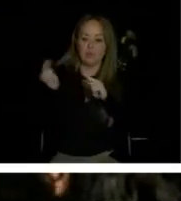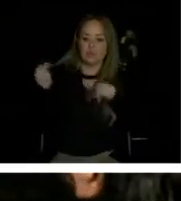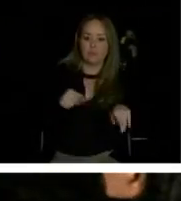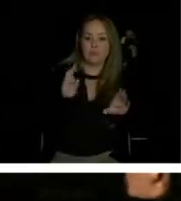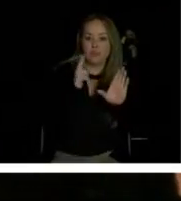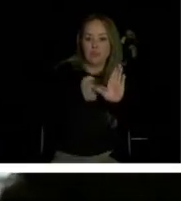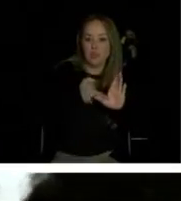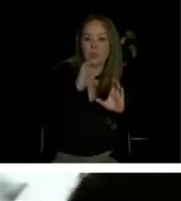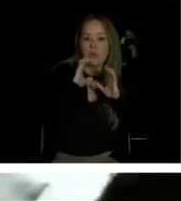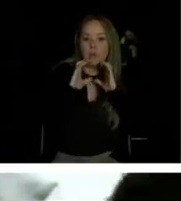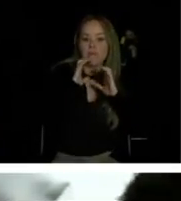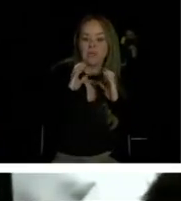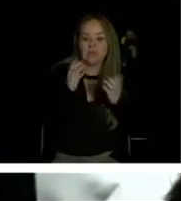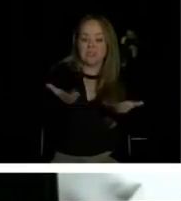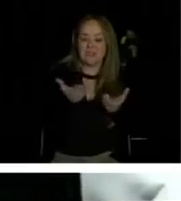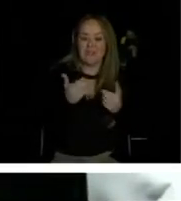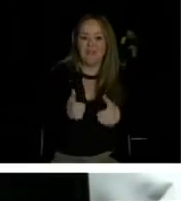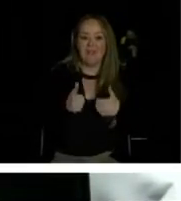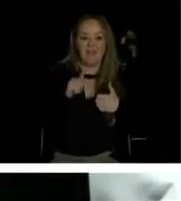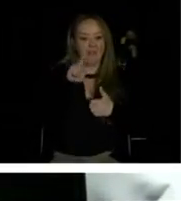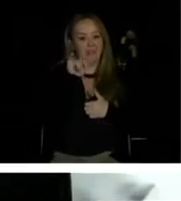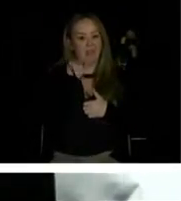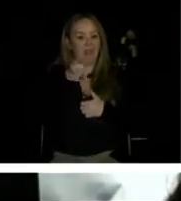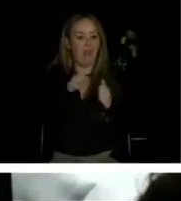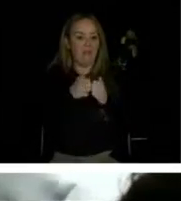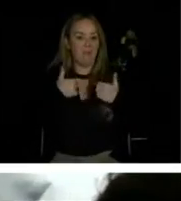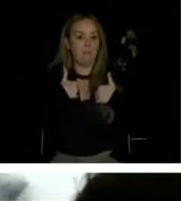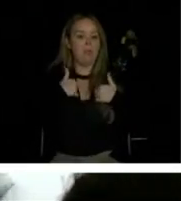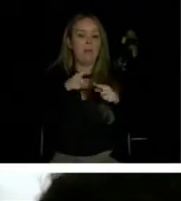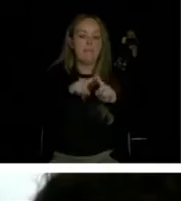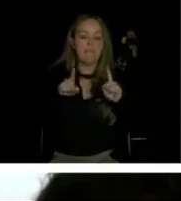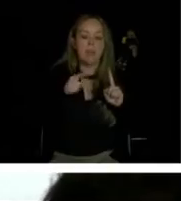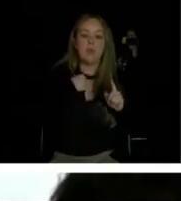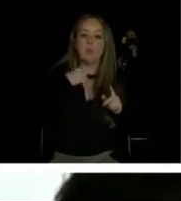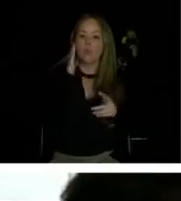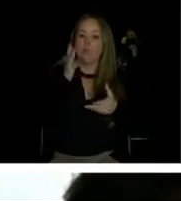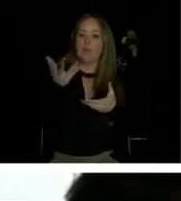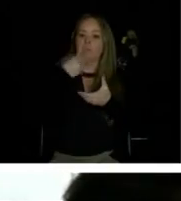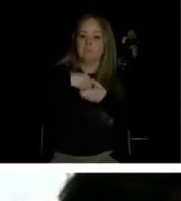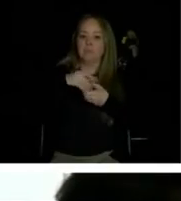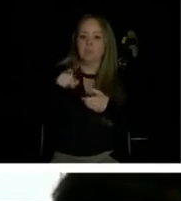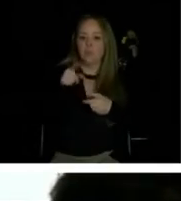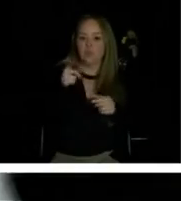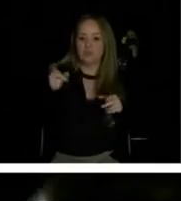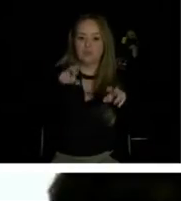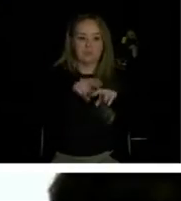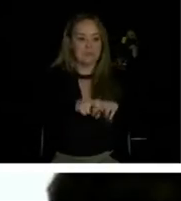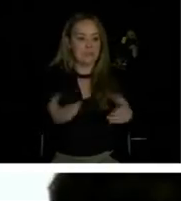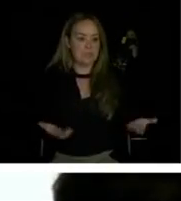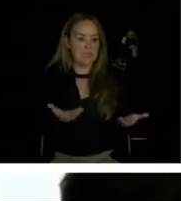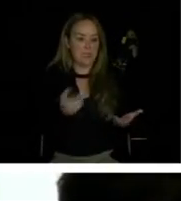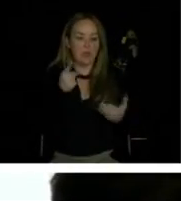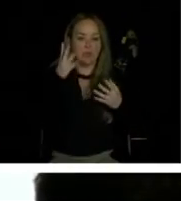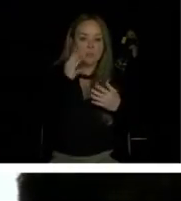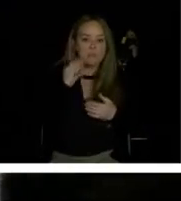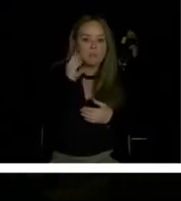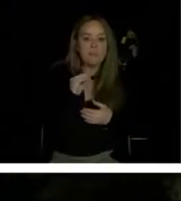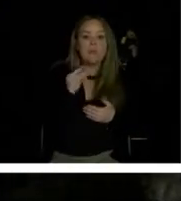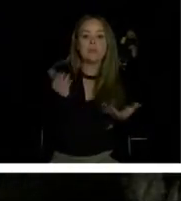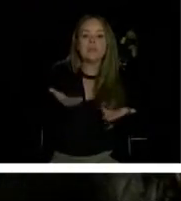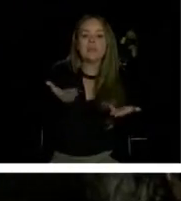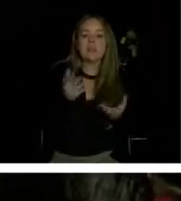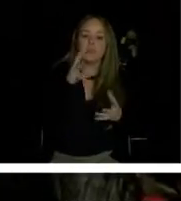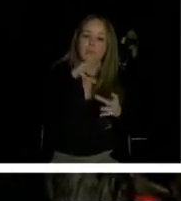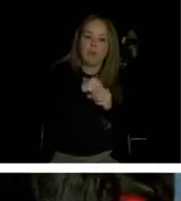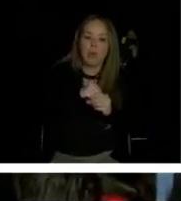in the conversation today live with me, we certainly will engage you as you're sitting in the gallery and experiencing and